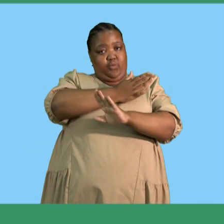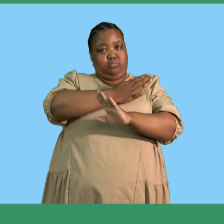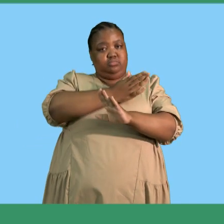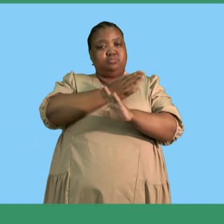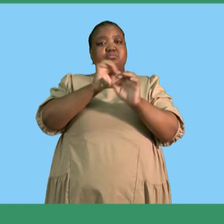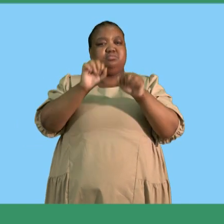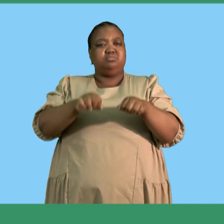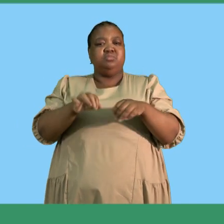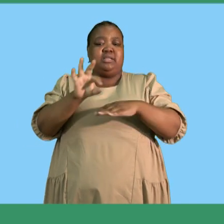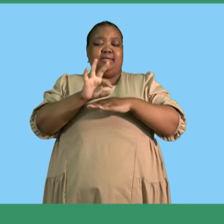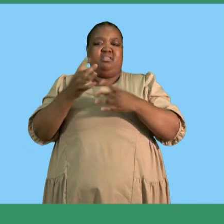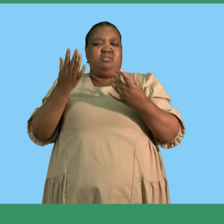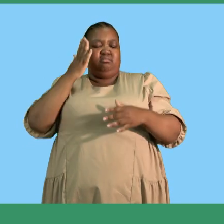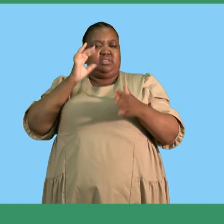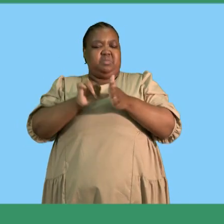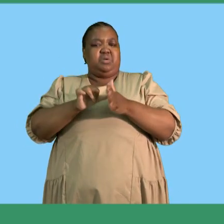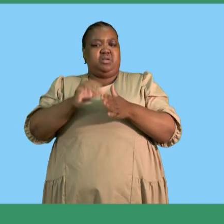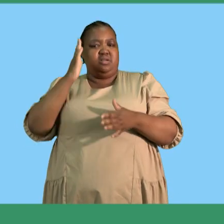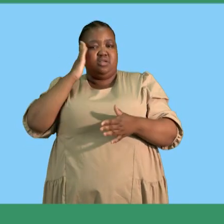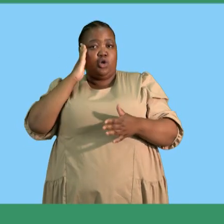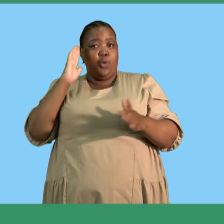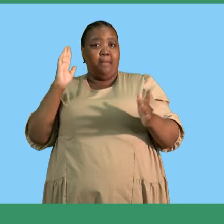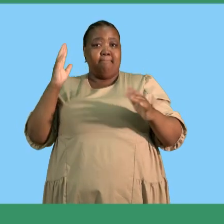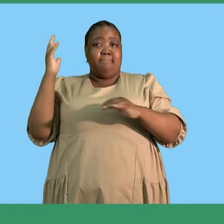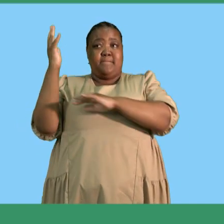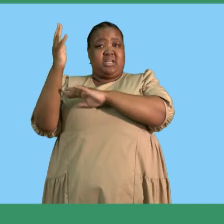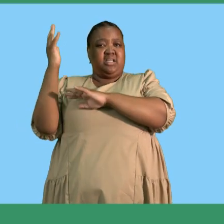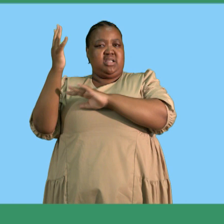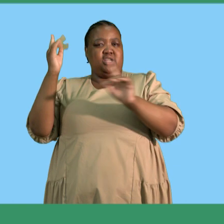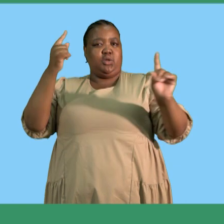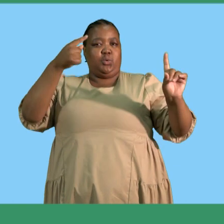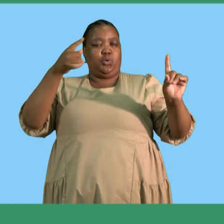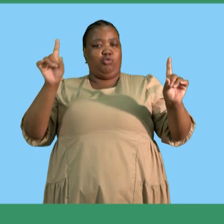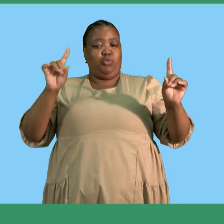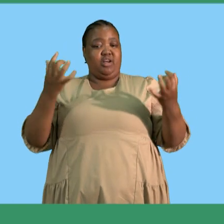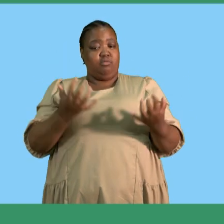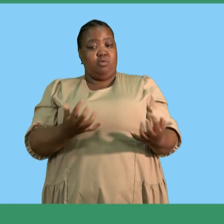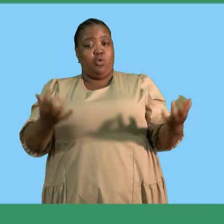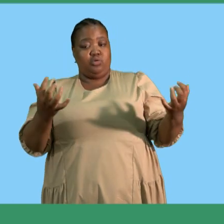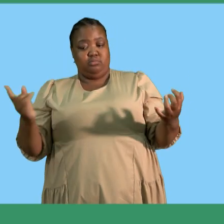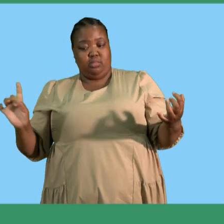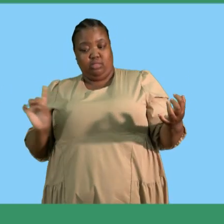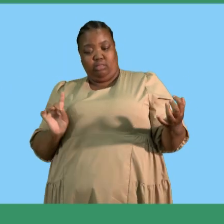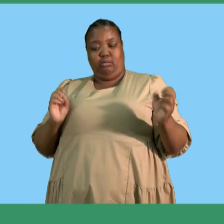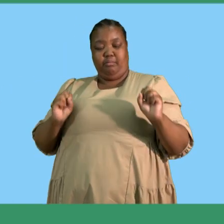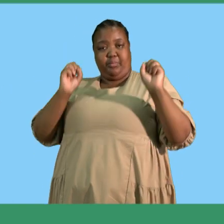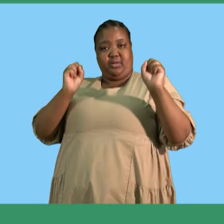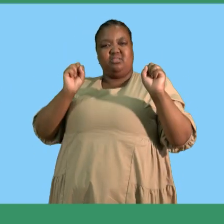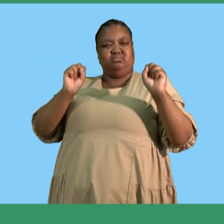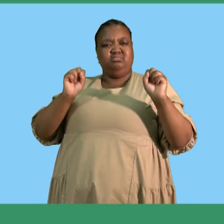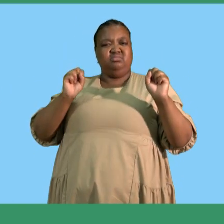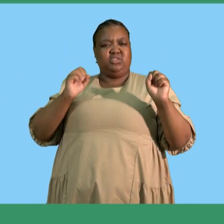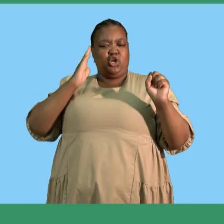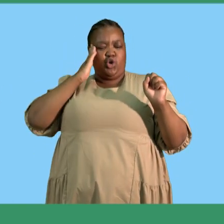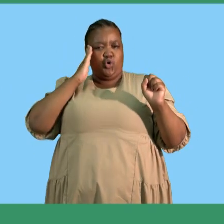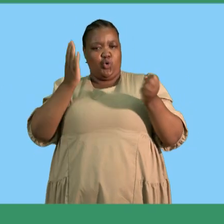to know the purpose of your presentation, and you must know the audience that you are presenting to so that you know exactly what